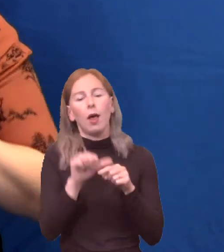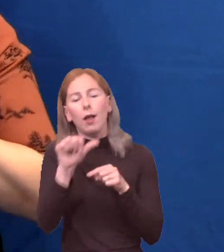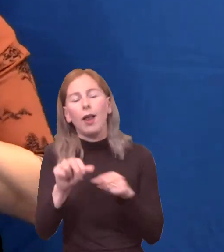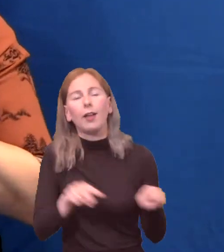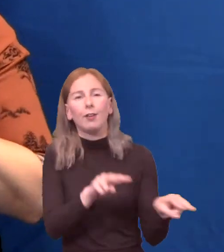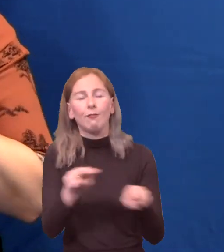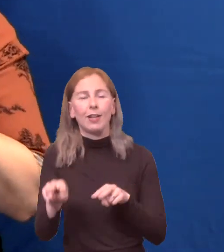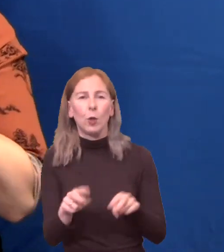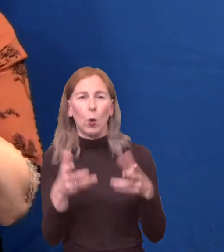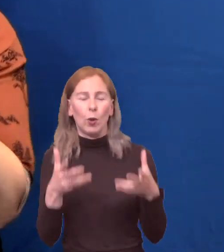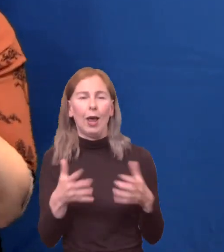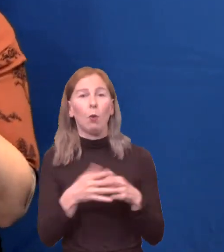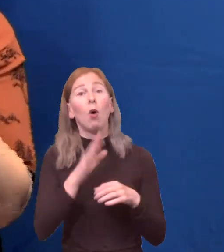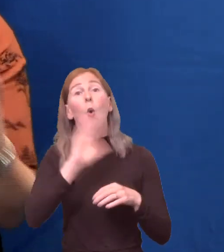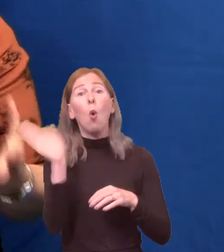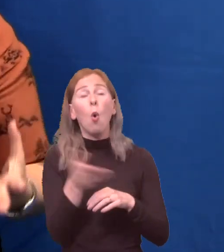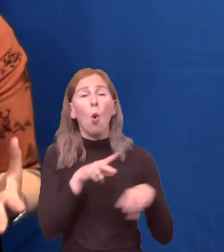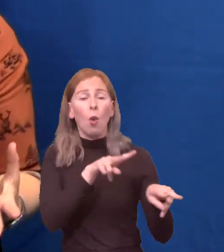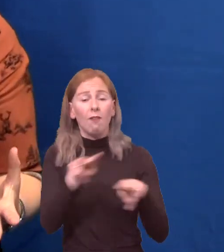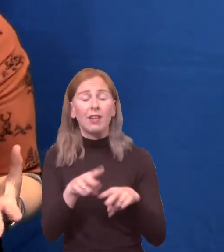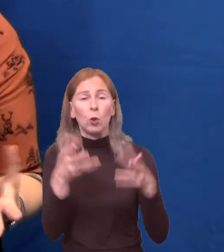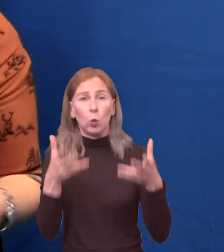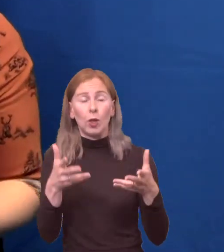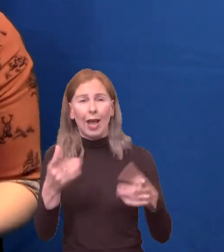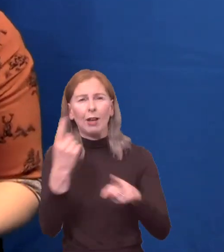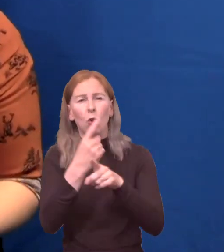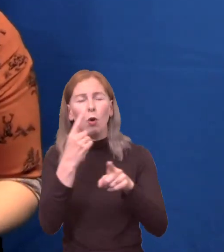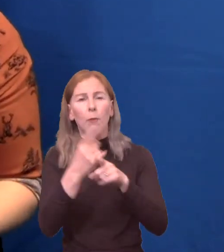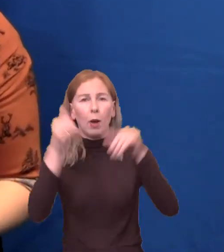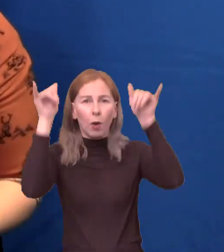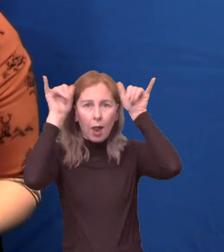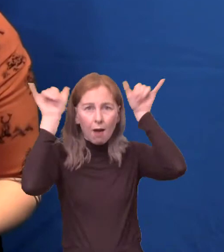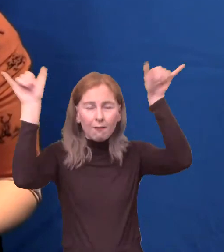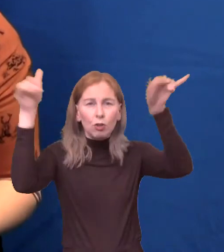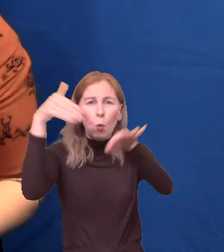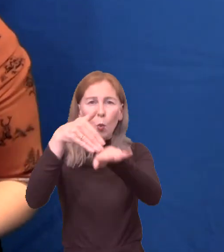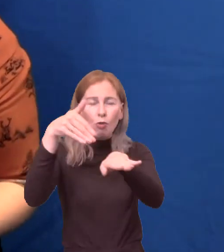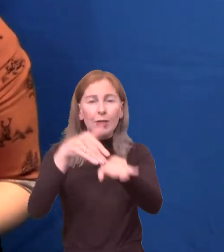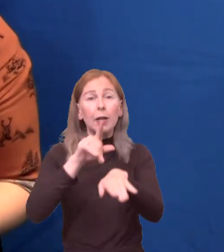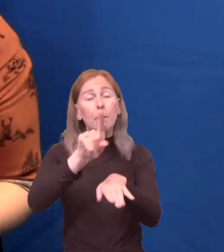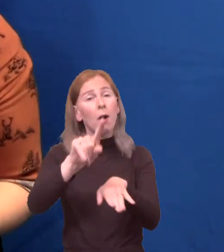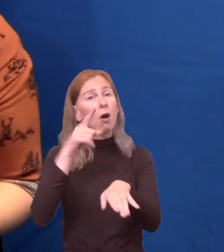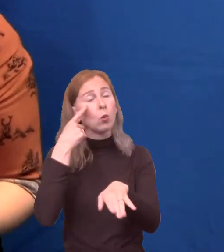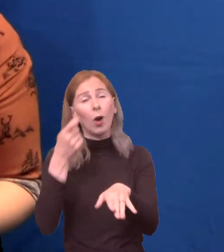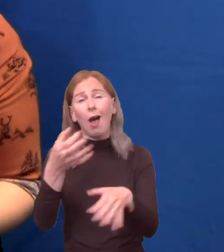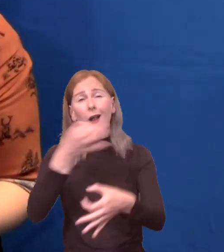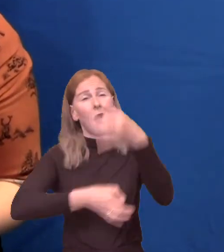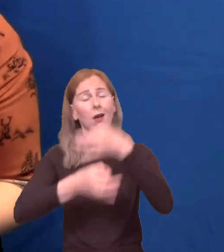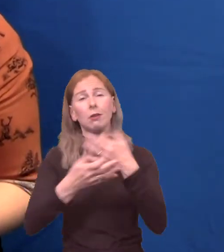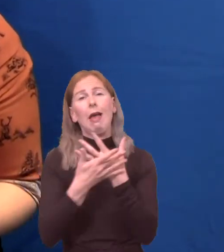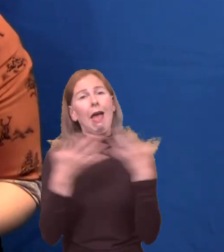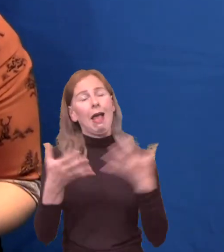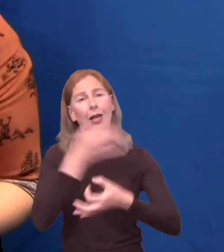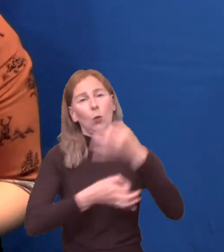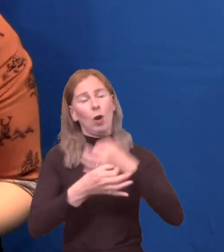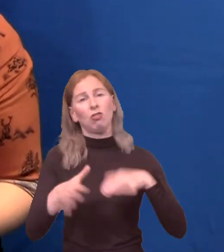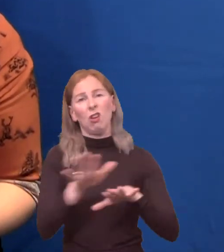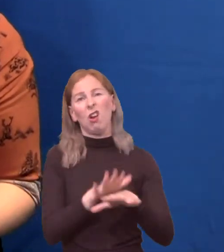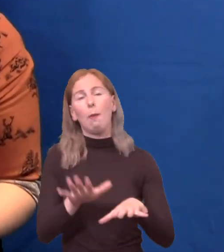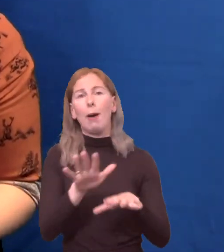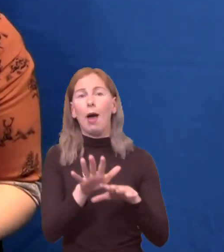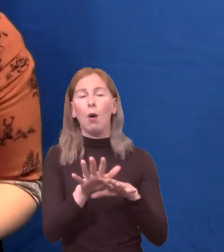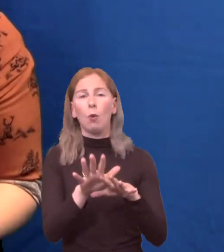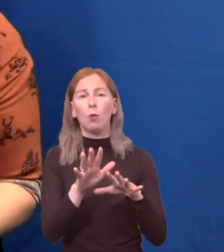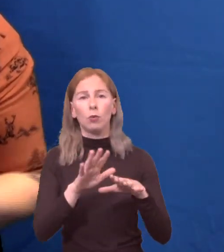but we are taking questions on any rural topic you might have. The second one is with Graham Hall, who I believe is quite popular on Channel 5 as a